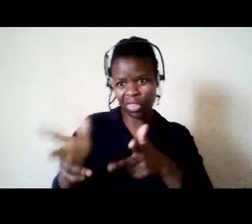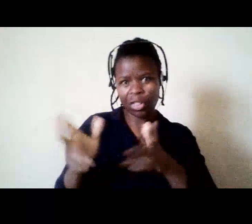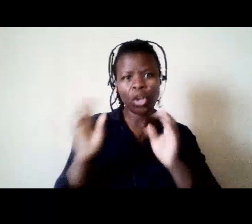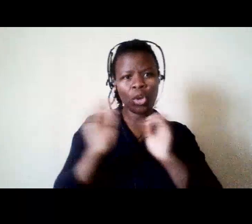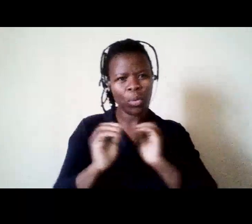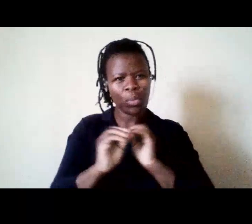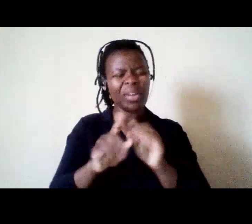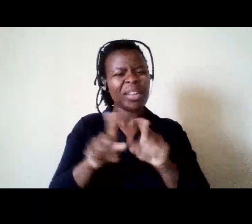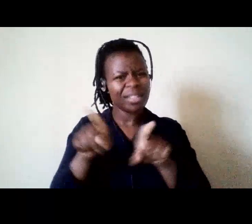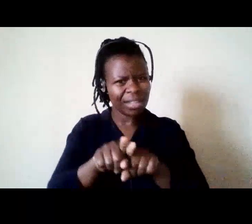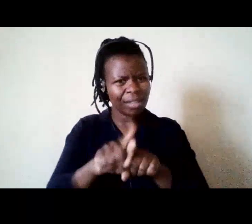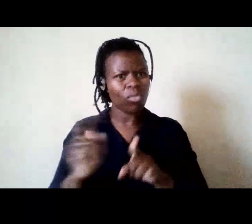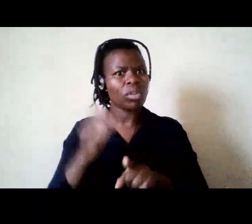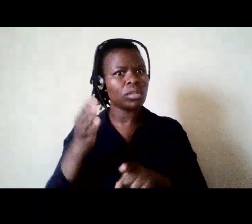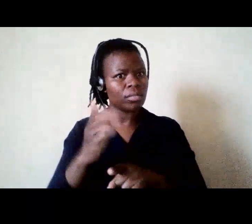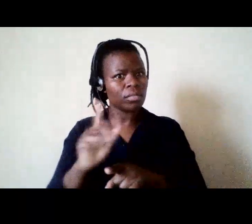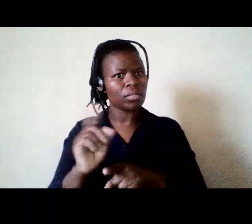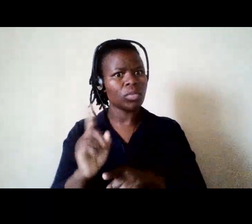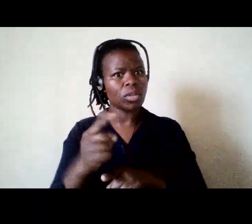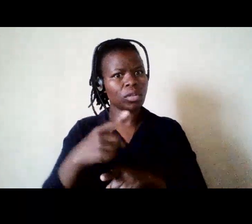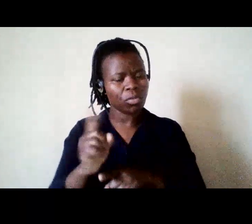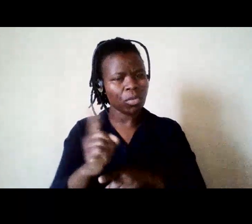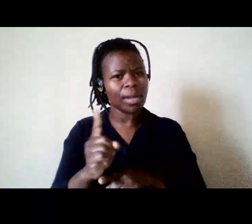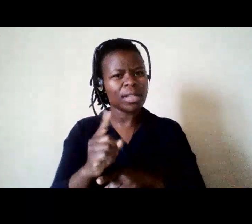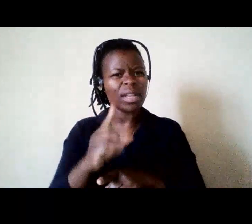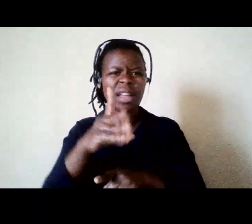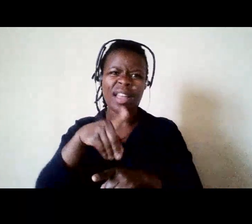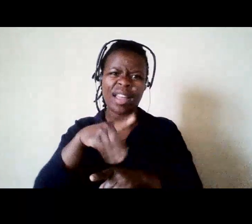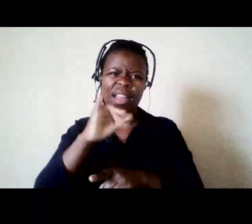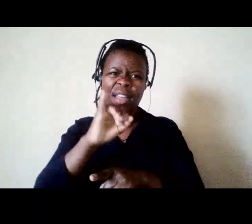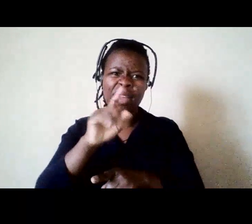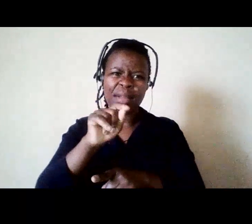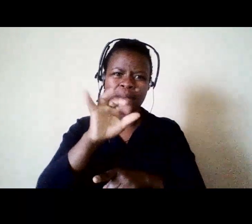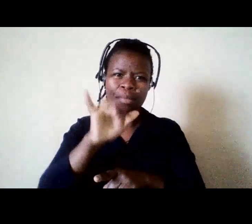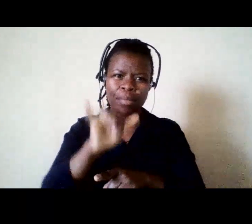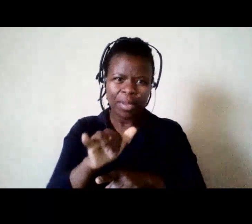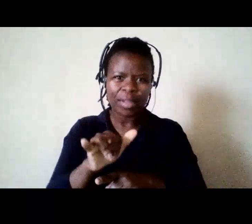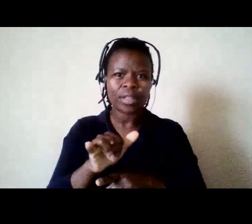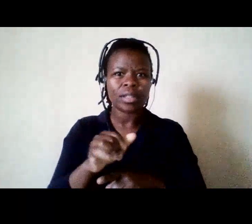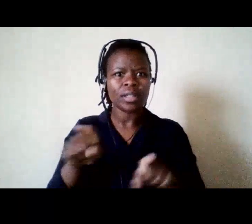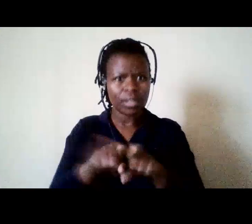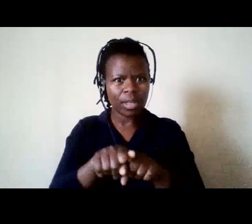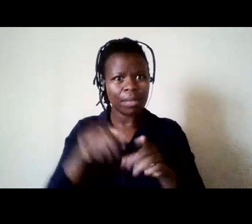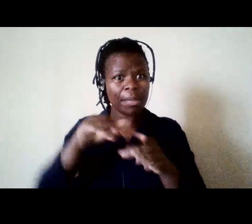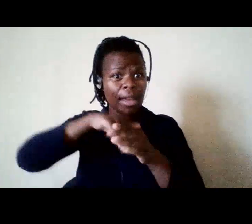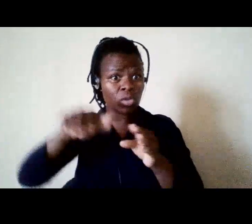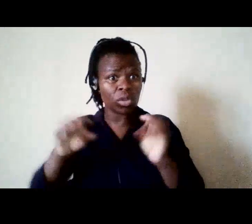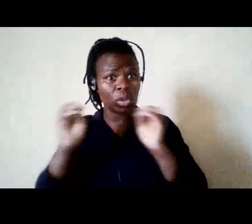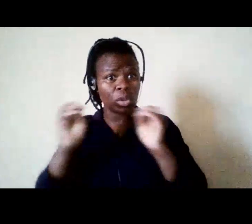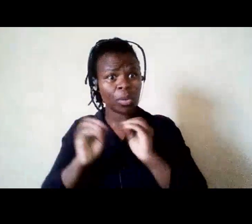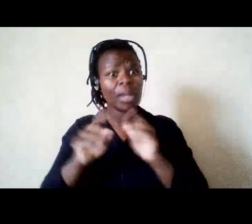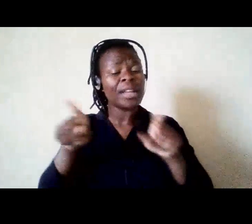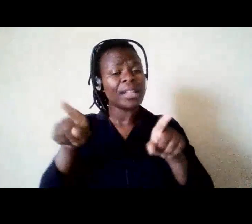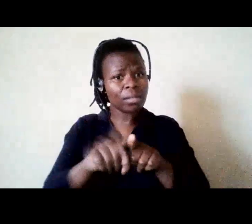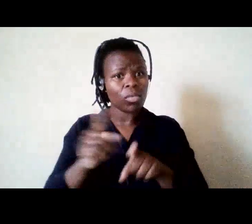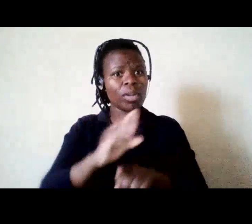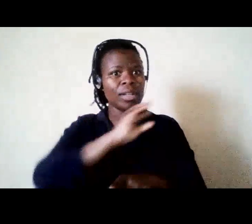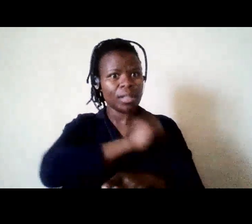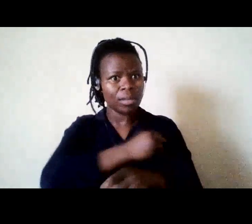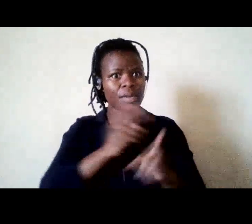terms of pity and charity, such campaigns risk reinforcing exclusion by positioning disabled people as passive recipients of